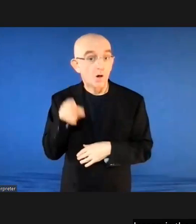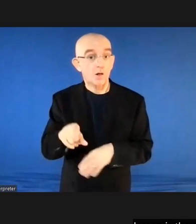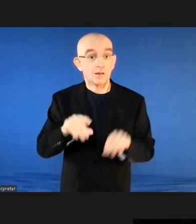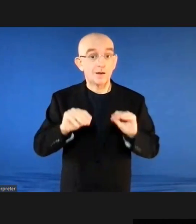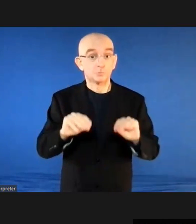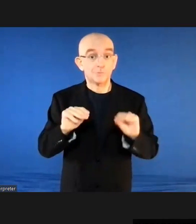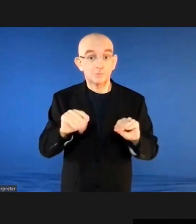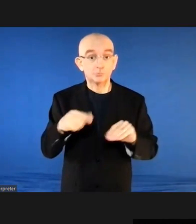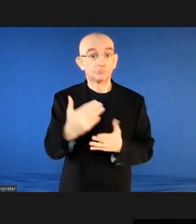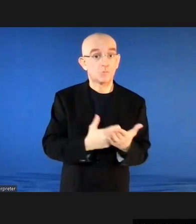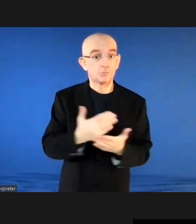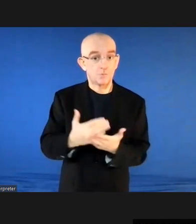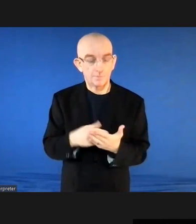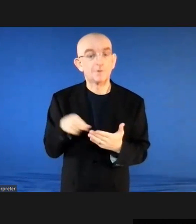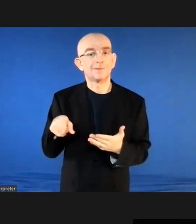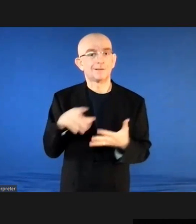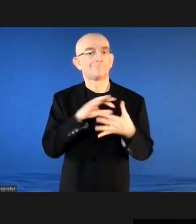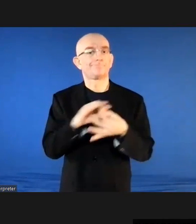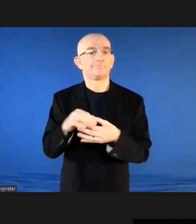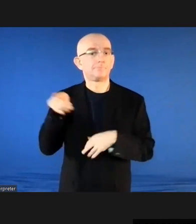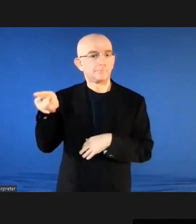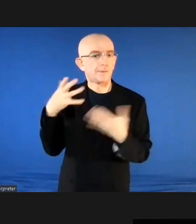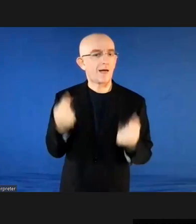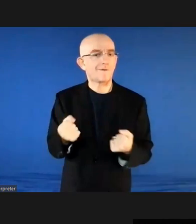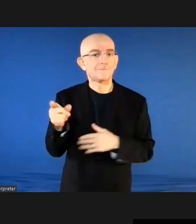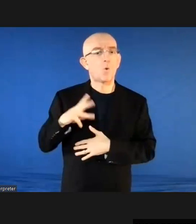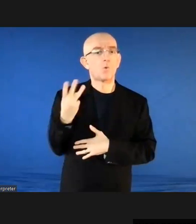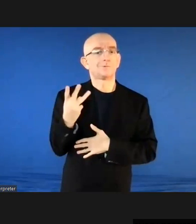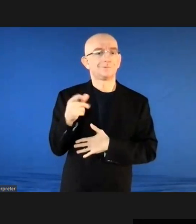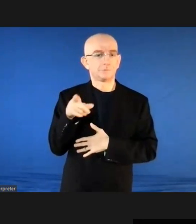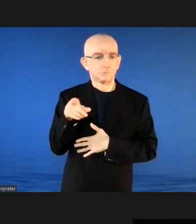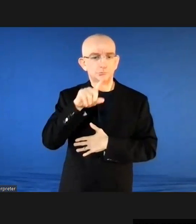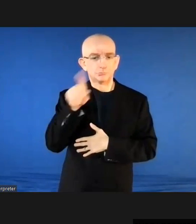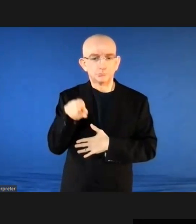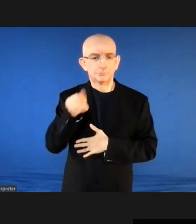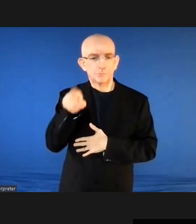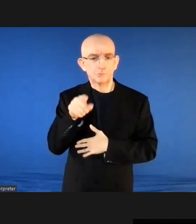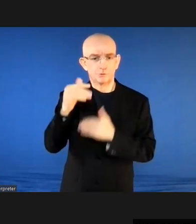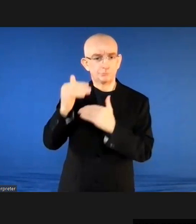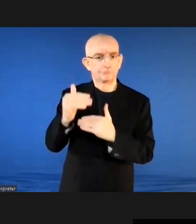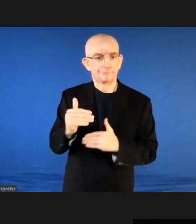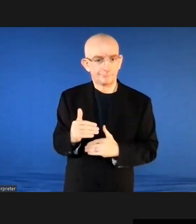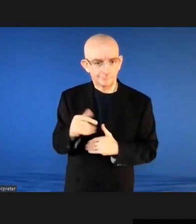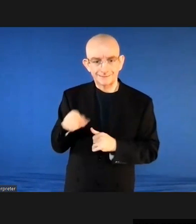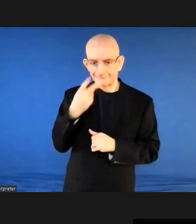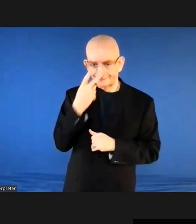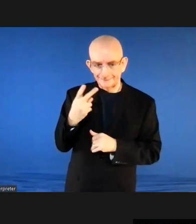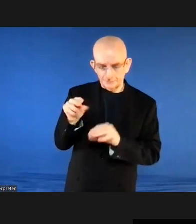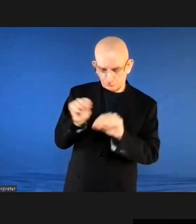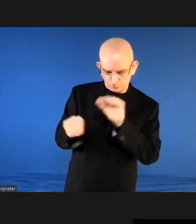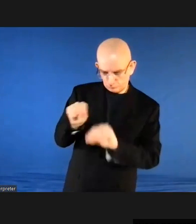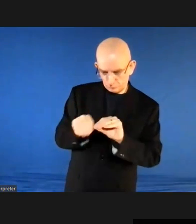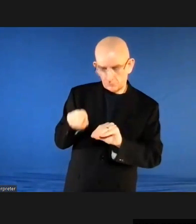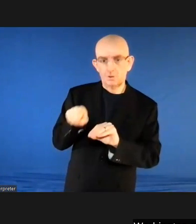to disaggregate their data and understand the needs of the children they're supporting. And this